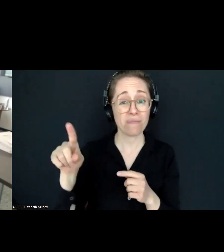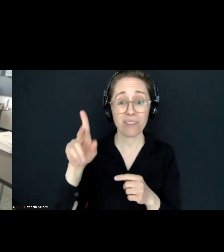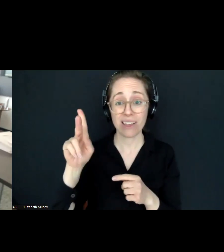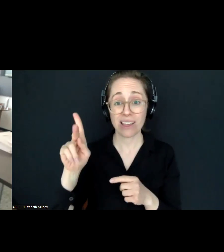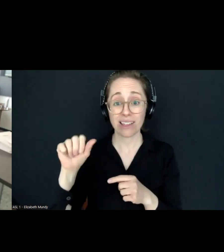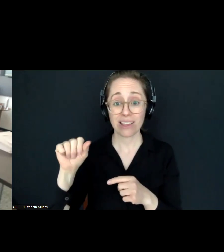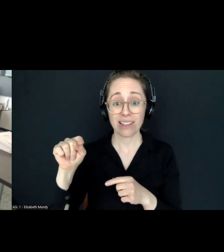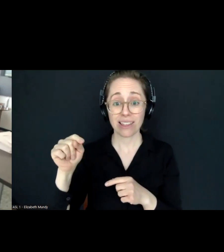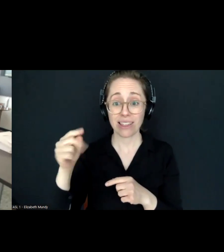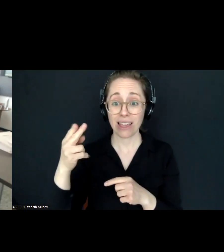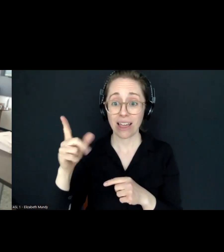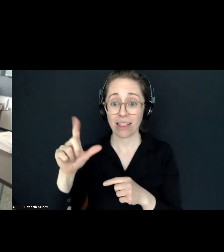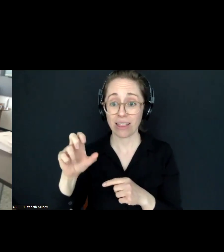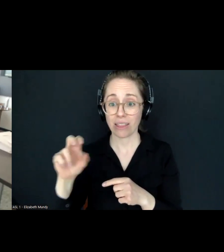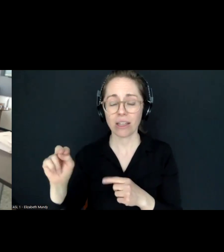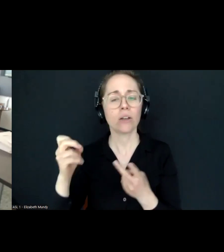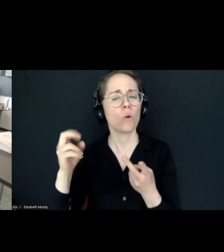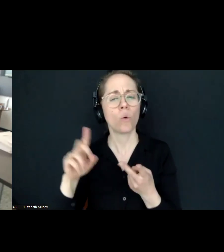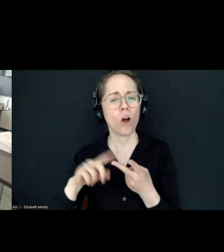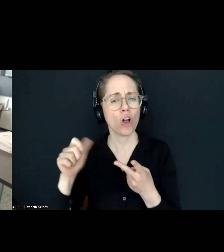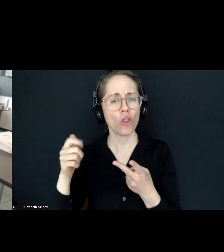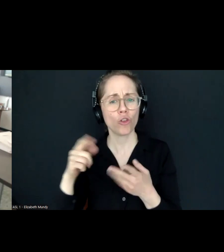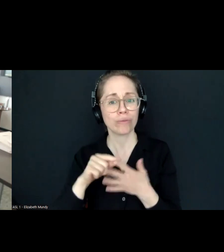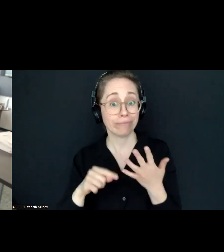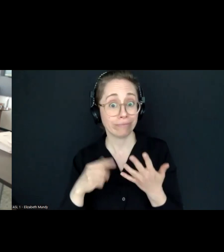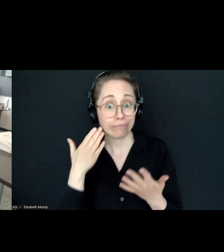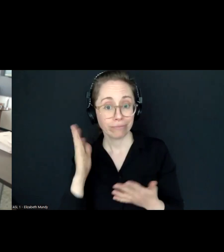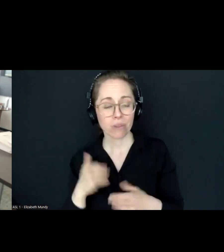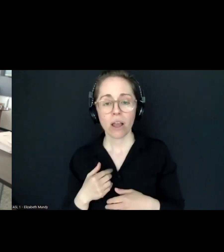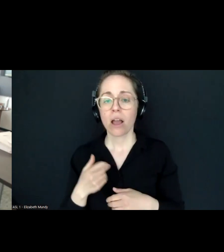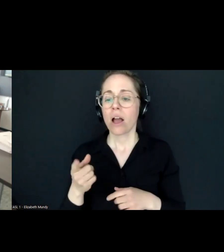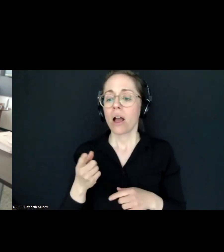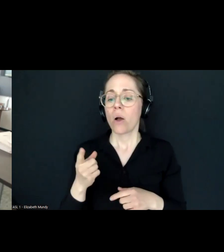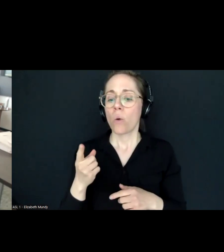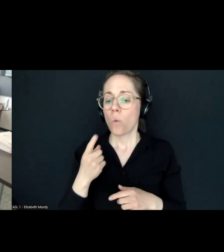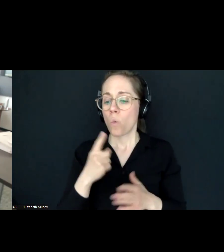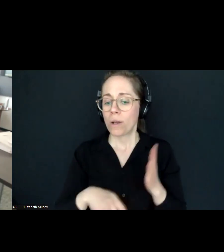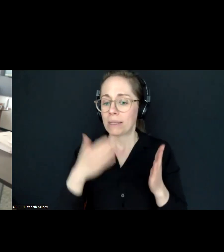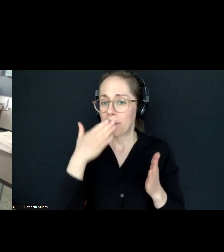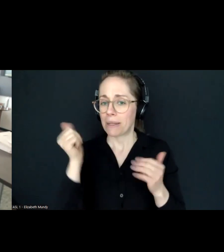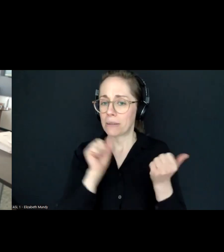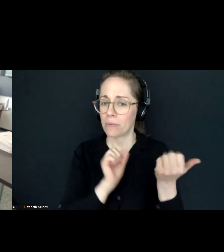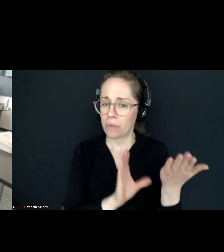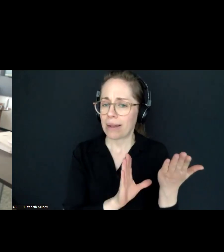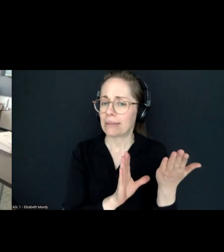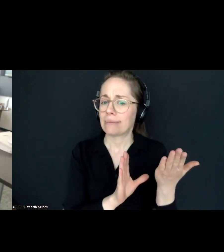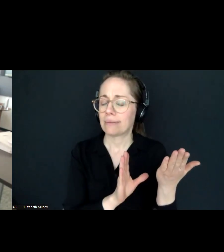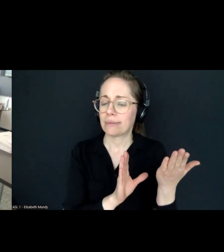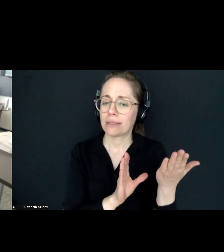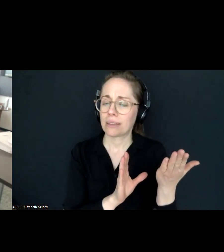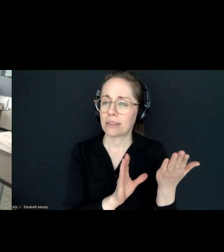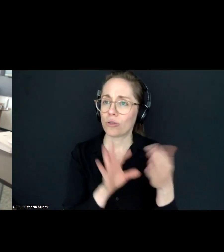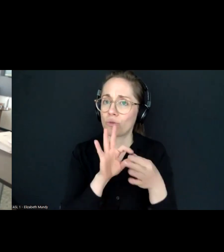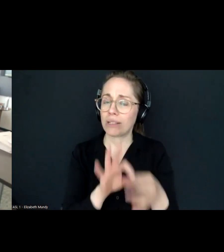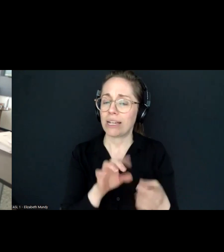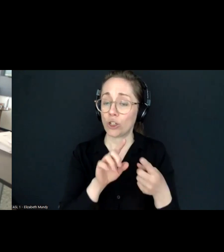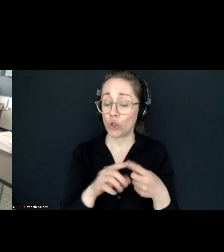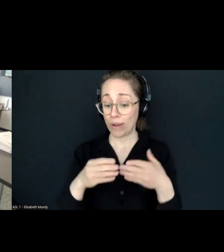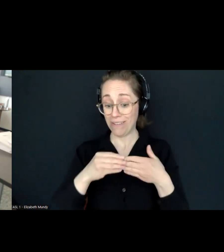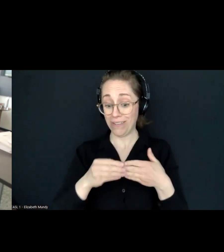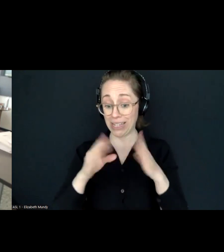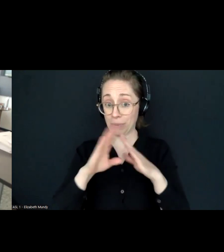there any thoughts or is there any best practices or thoughts around how a flexible housing pool could potentially